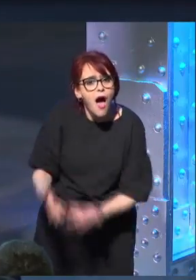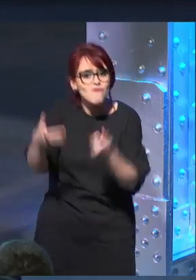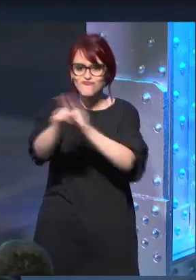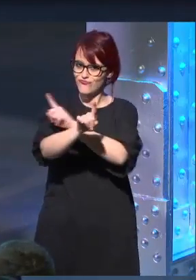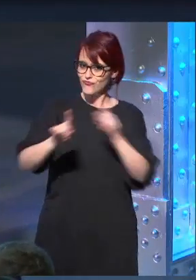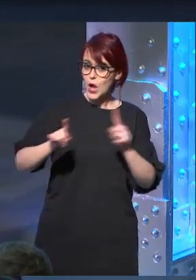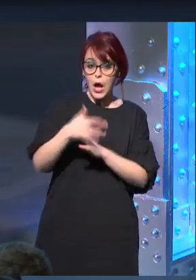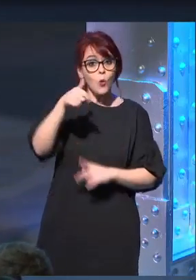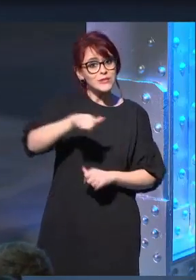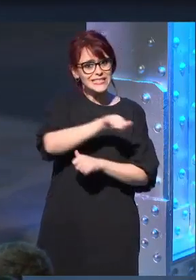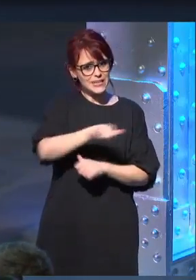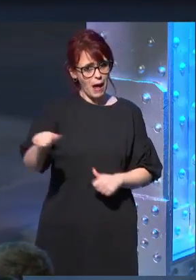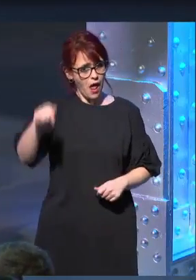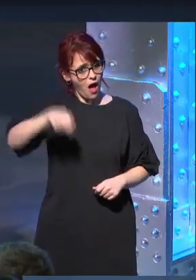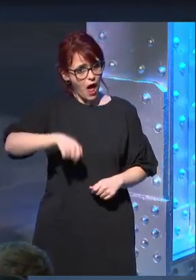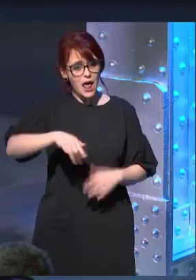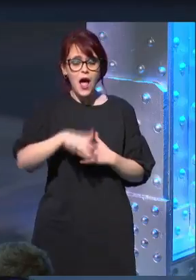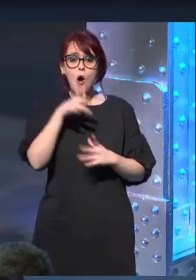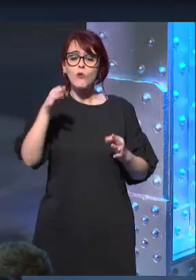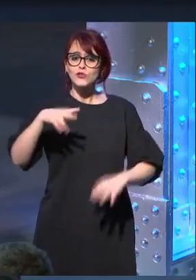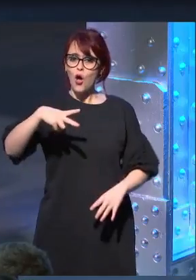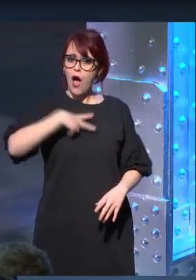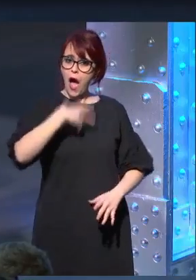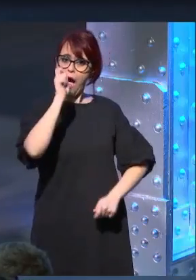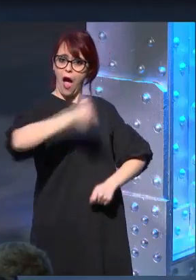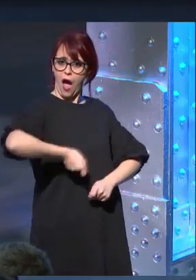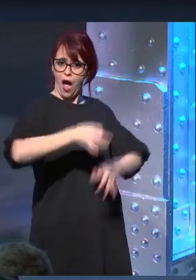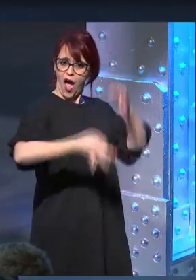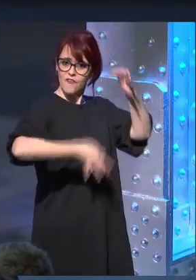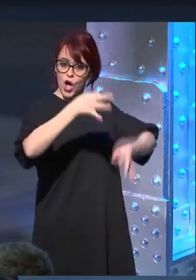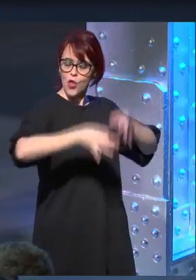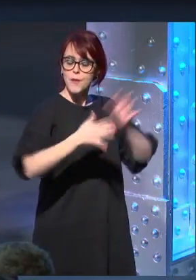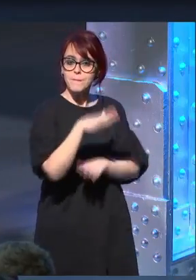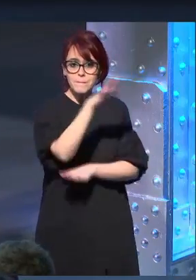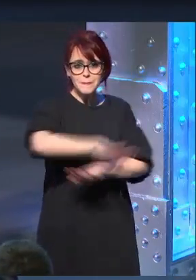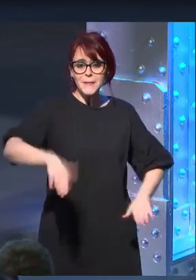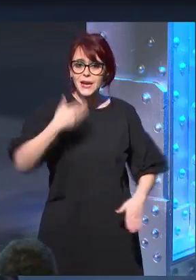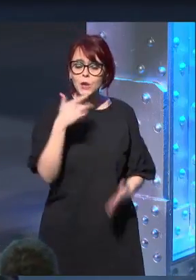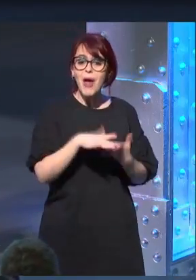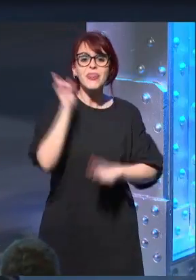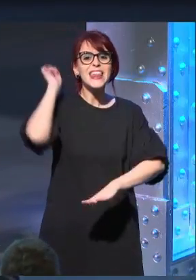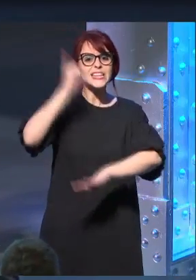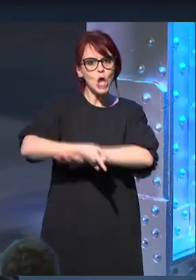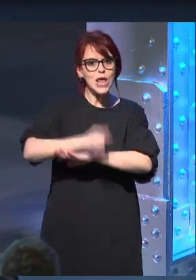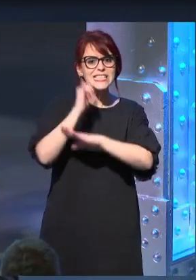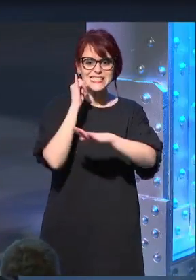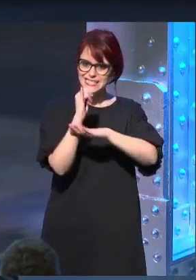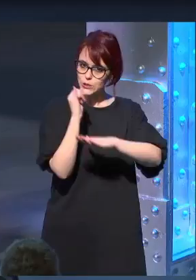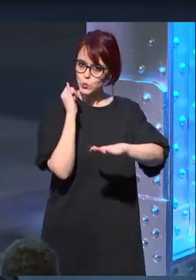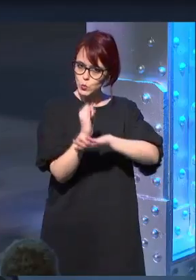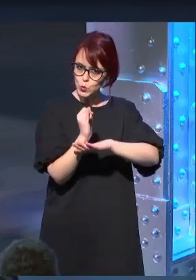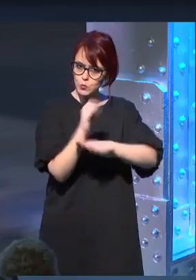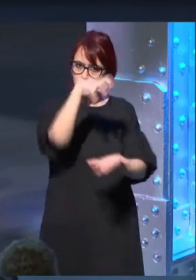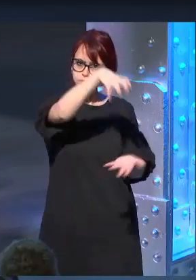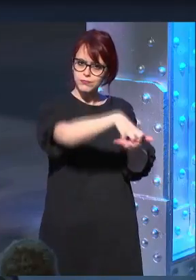hurt somebody else, do not share it. Do not contribute to disseminating that information. Recently,